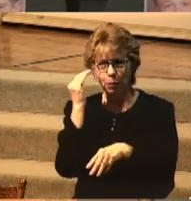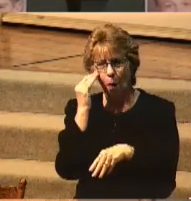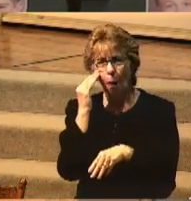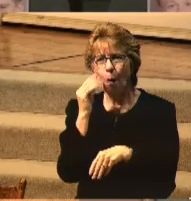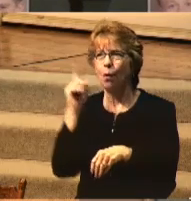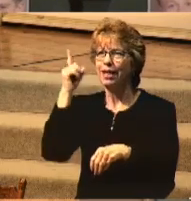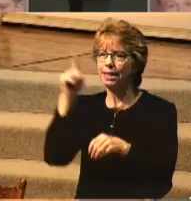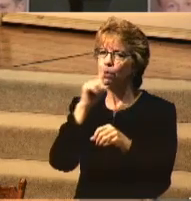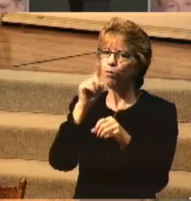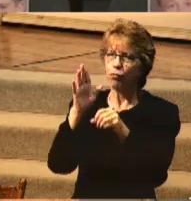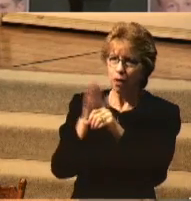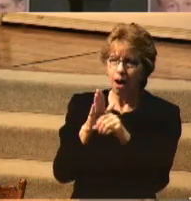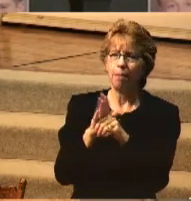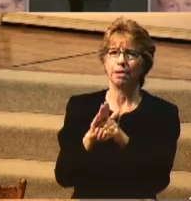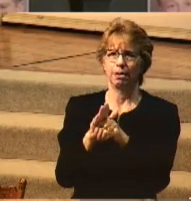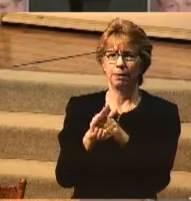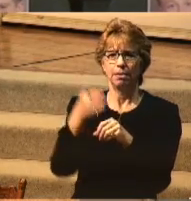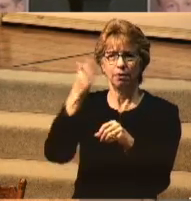God's Word.